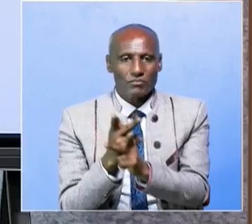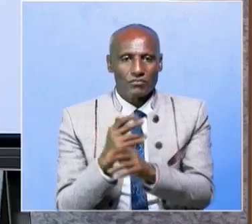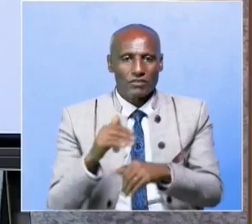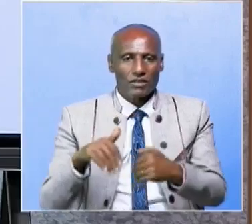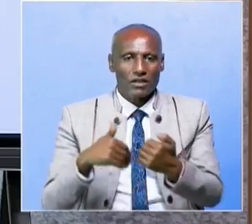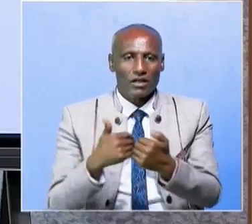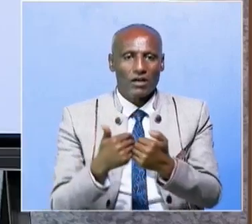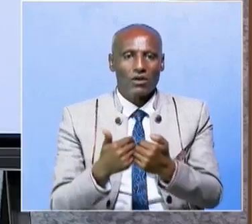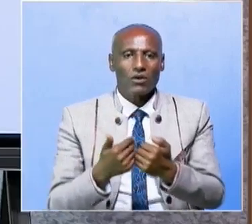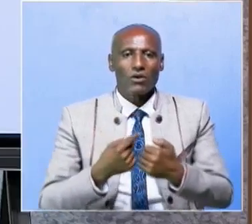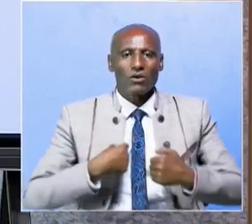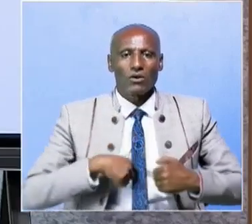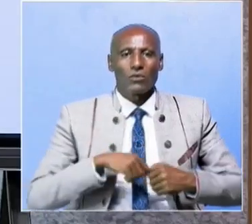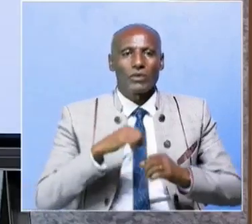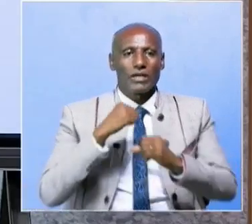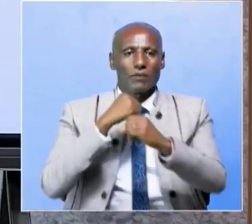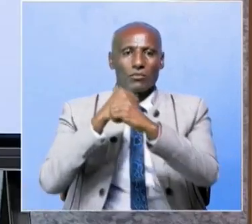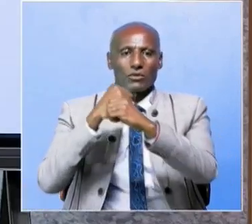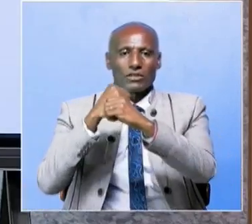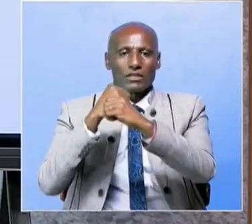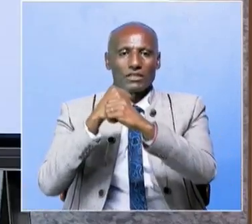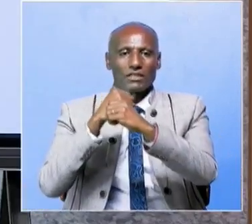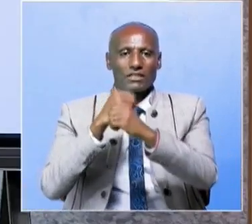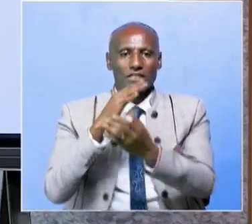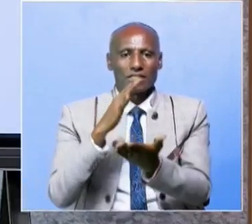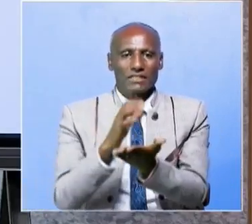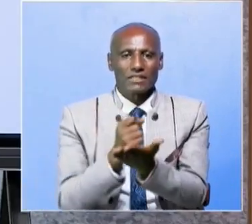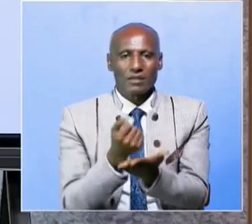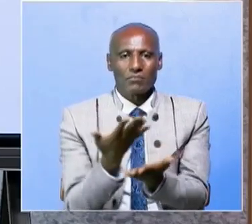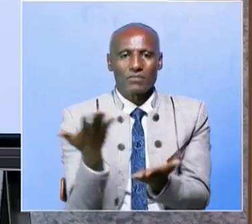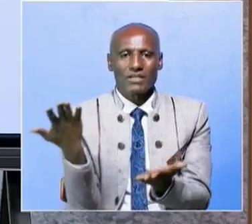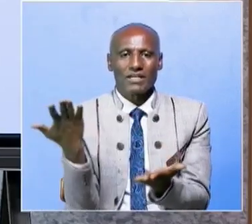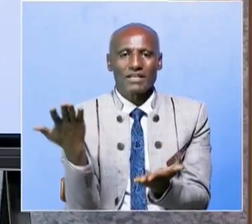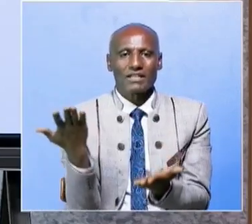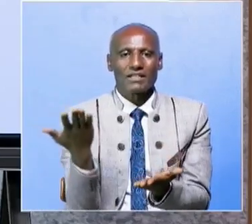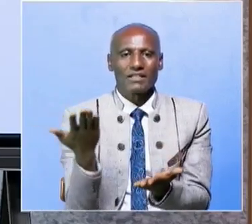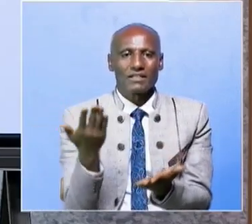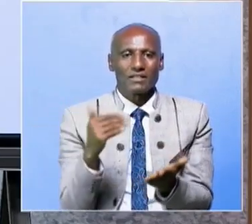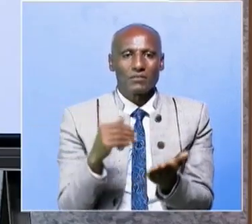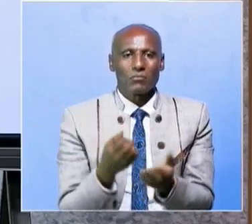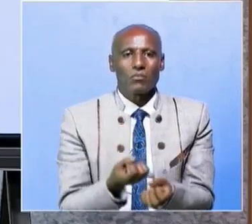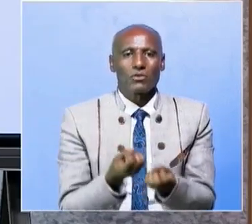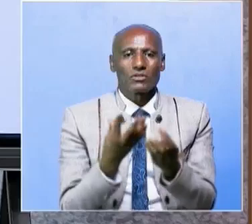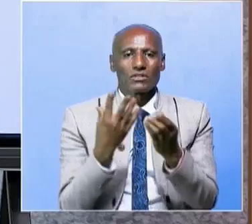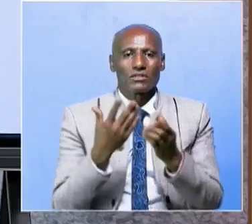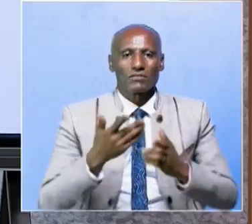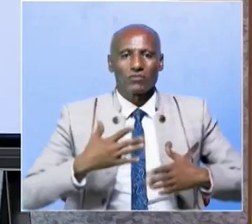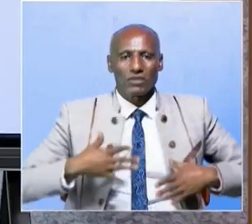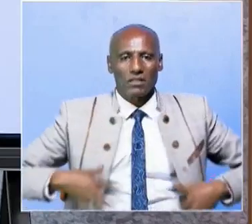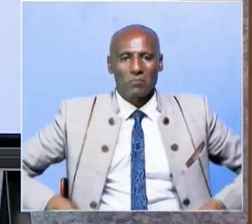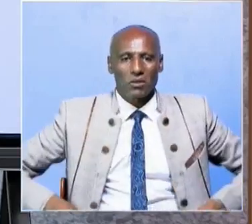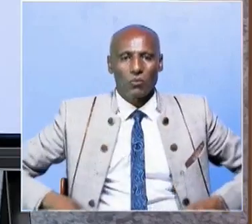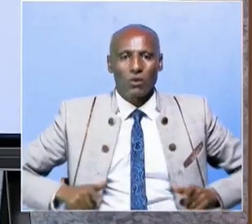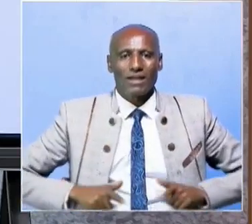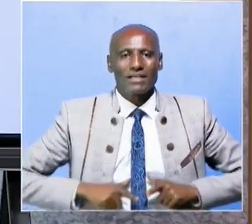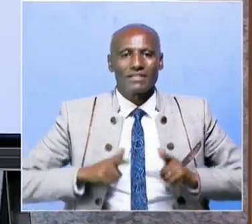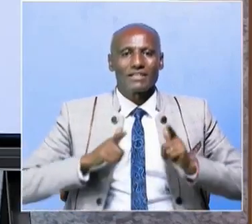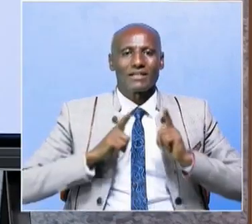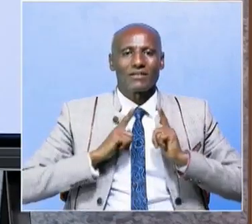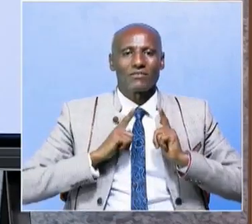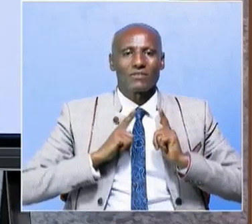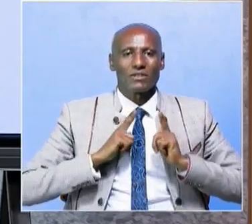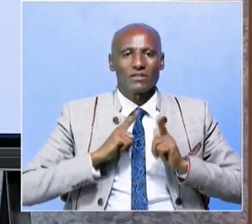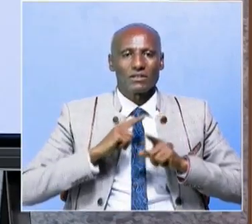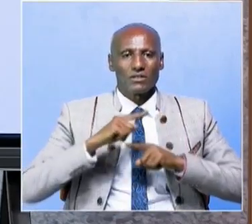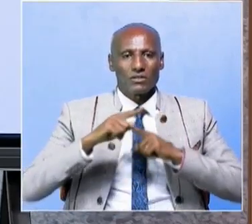we could protect something, or in this case, mostly the wildlife. And when we